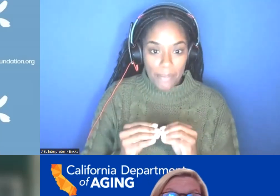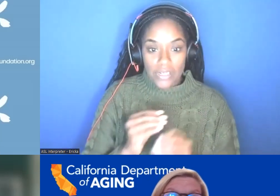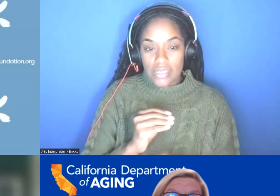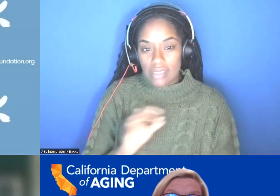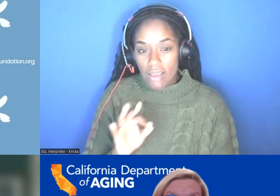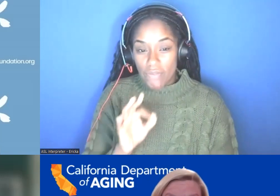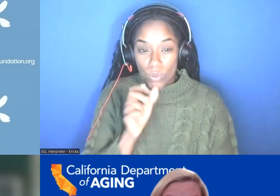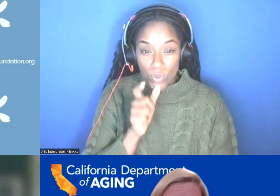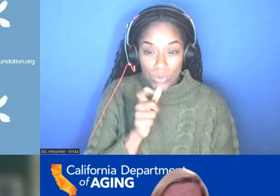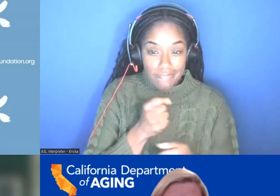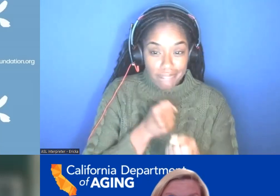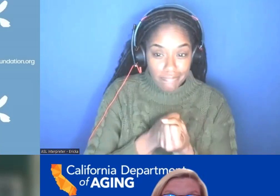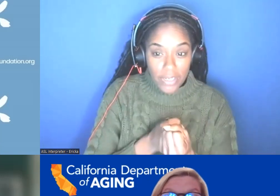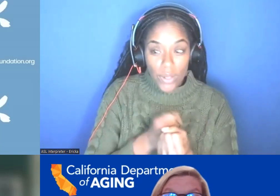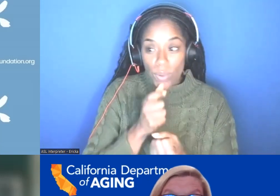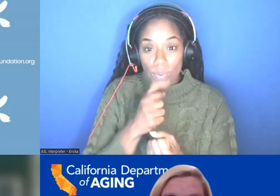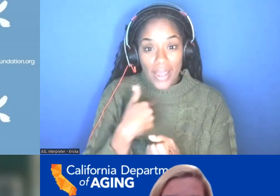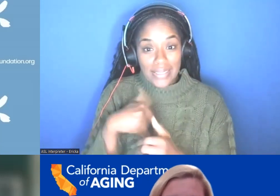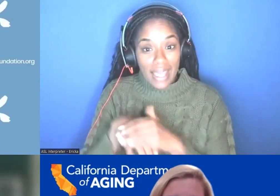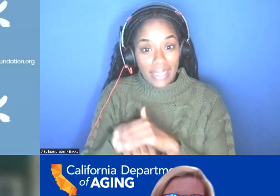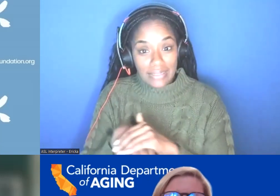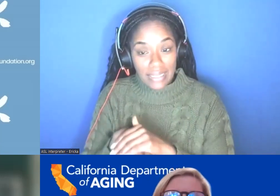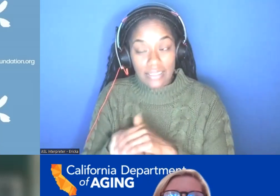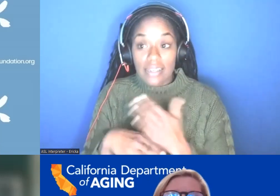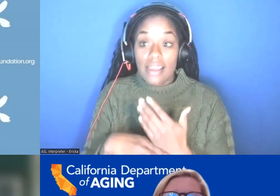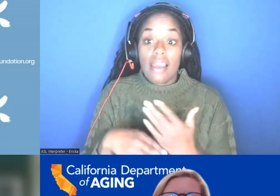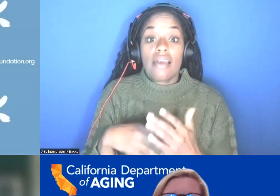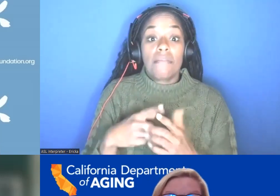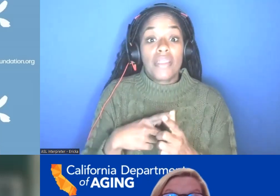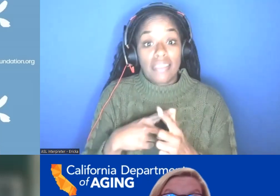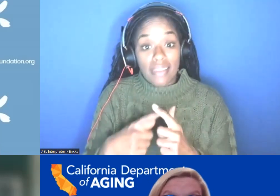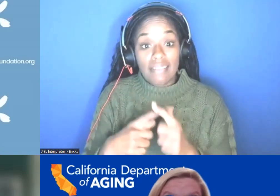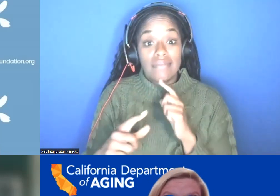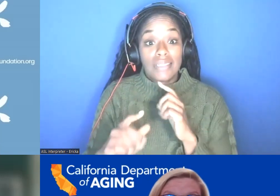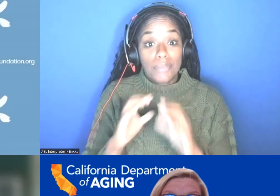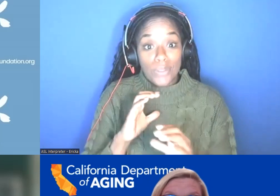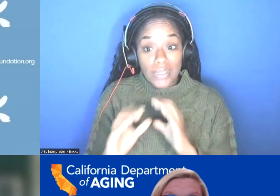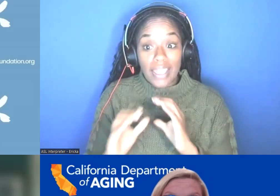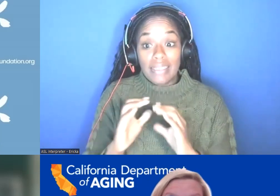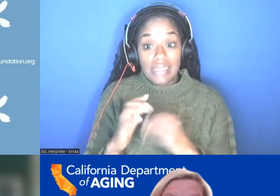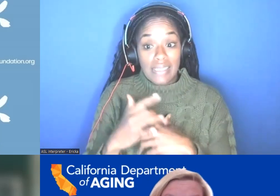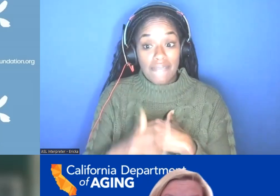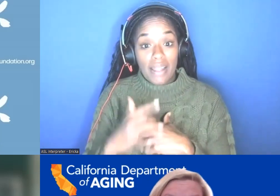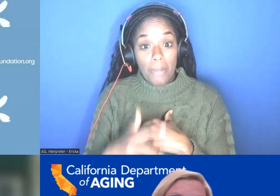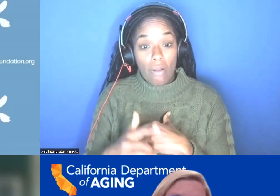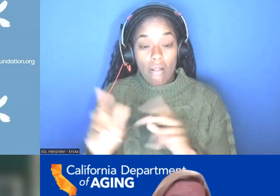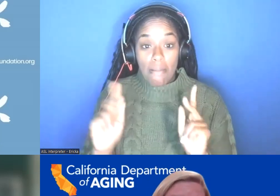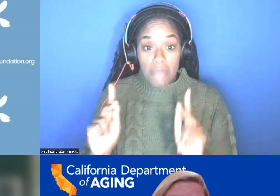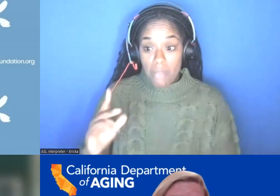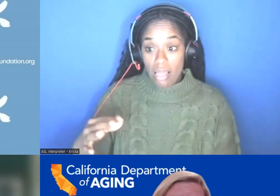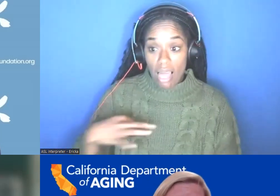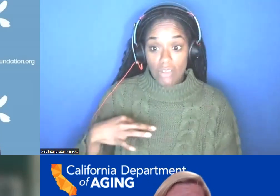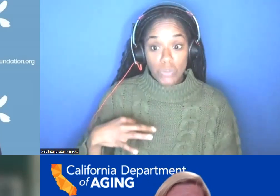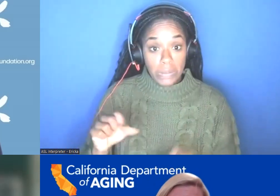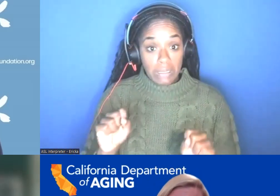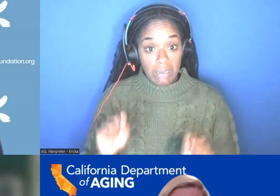being served and accessing, but then also communicating that that's available and that people are eligible now for something that